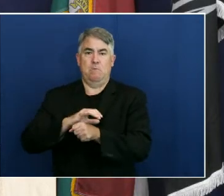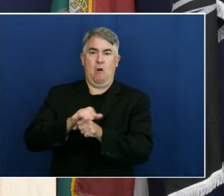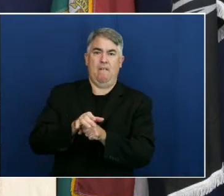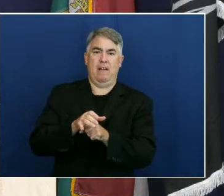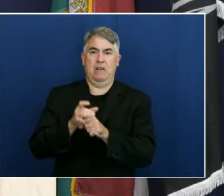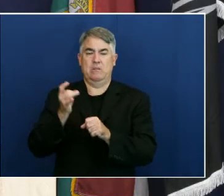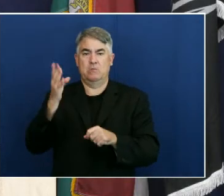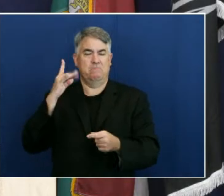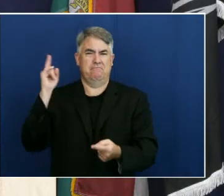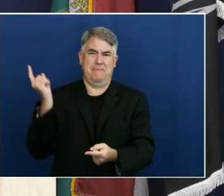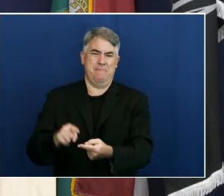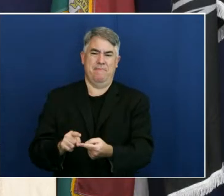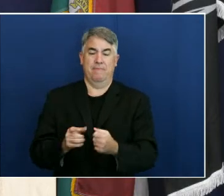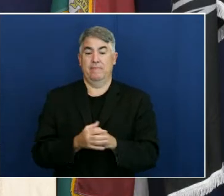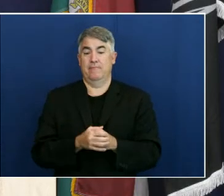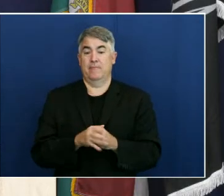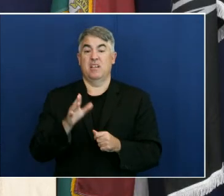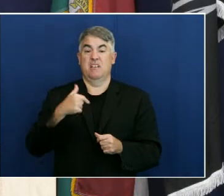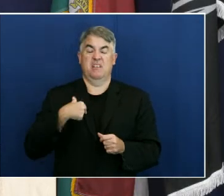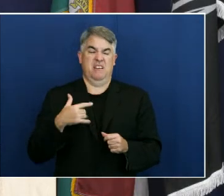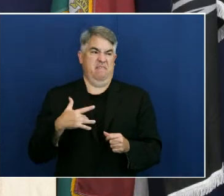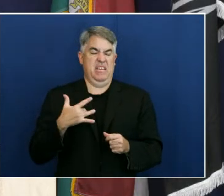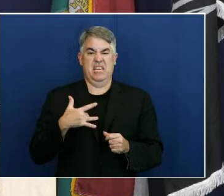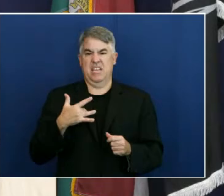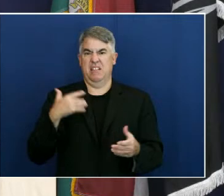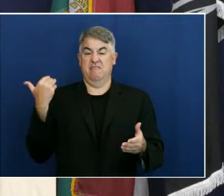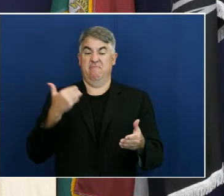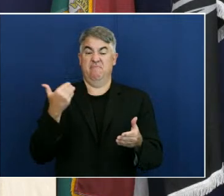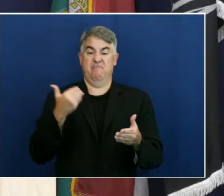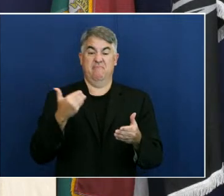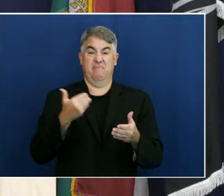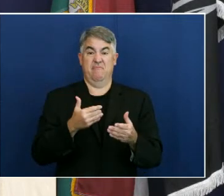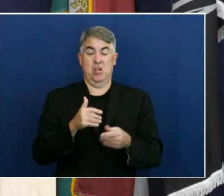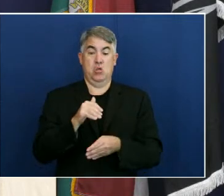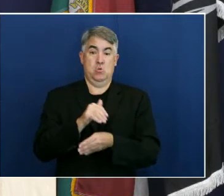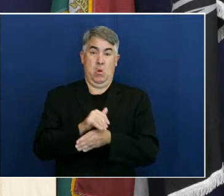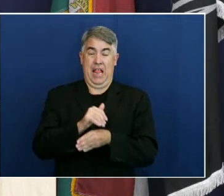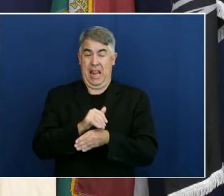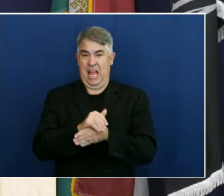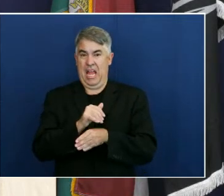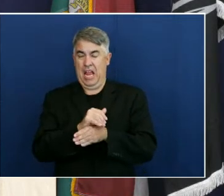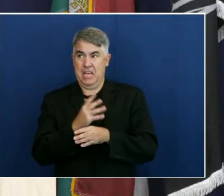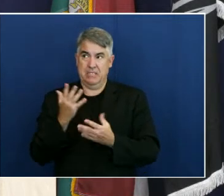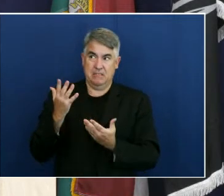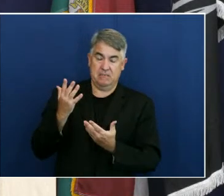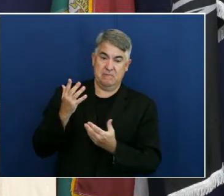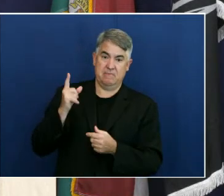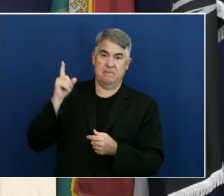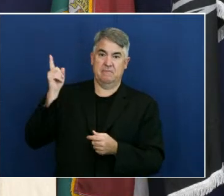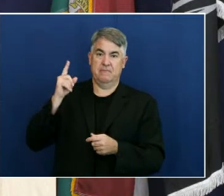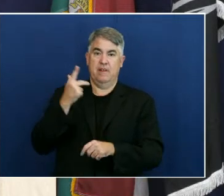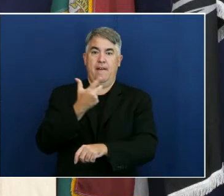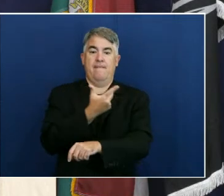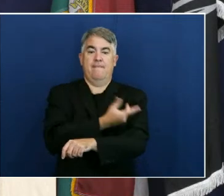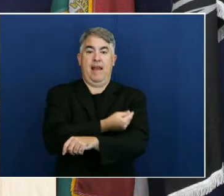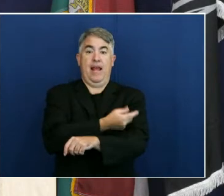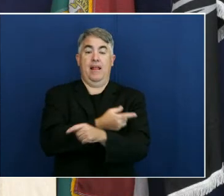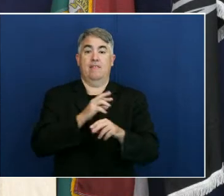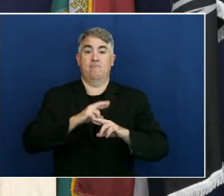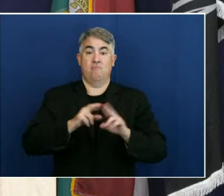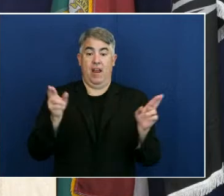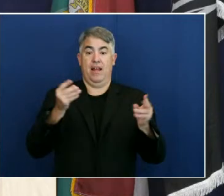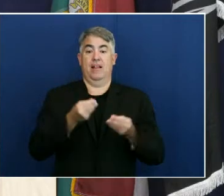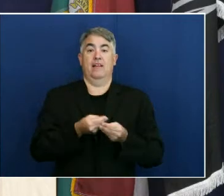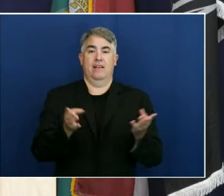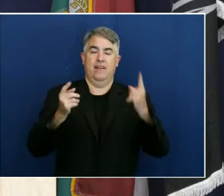highly confident that by late tonight, we will be in a position where the vaccine will be opened up for 12 to 15-year-olds.